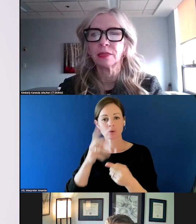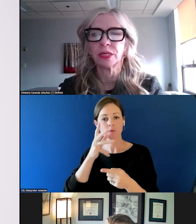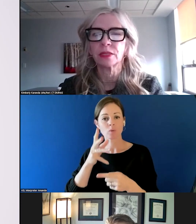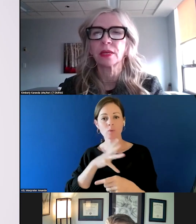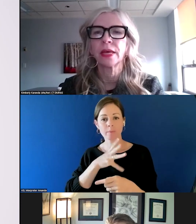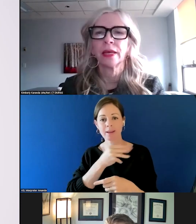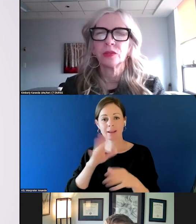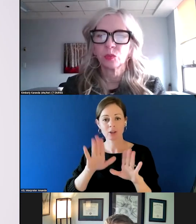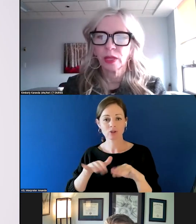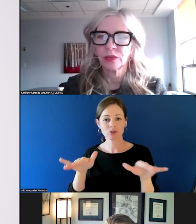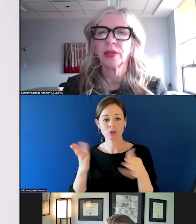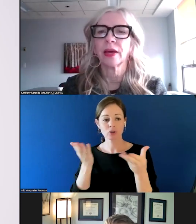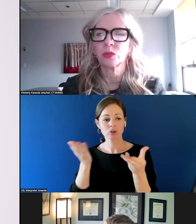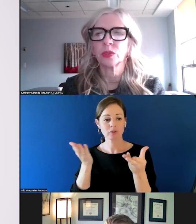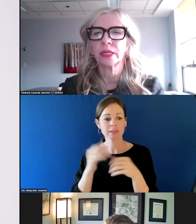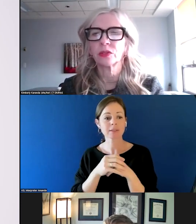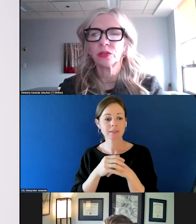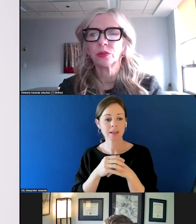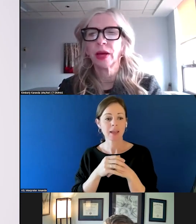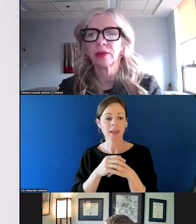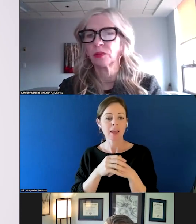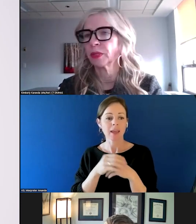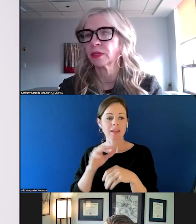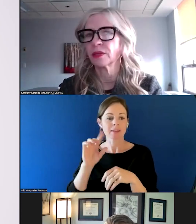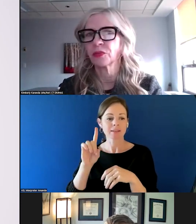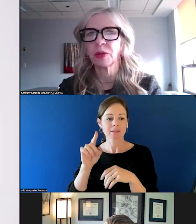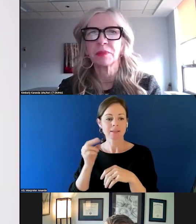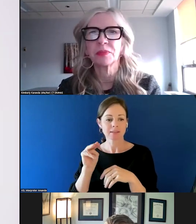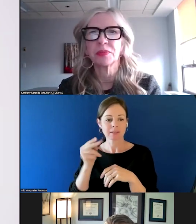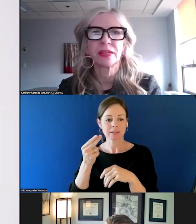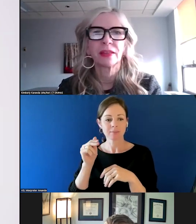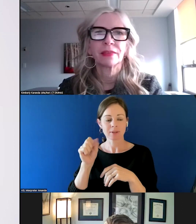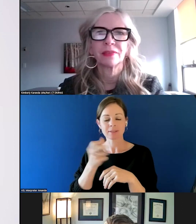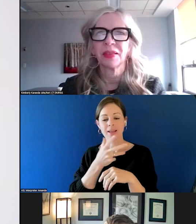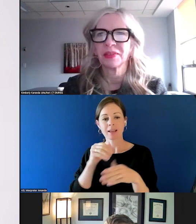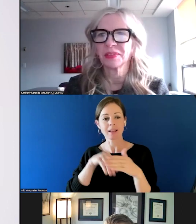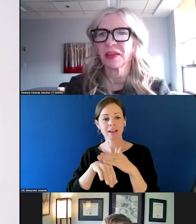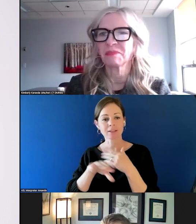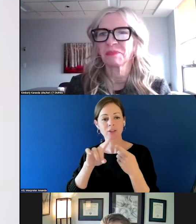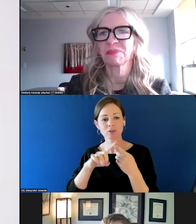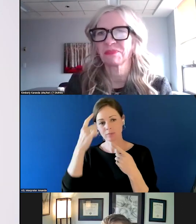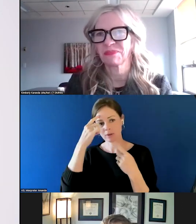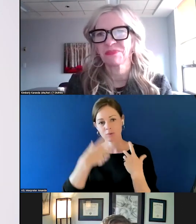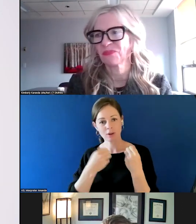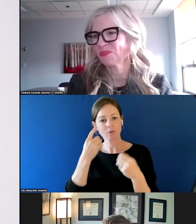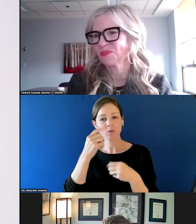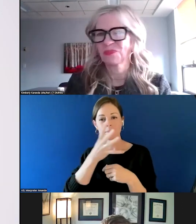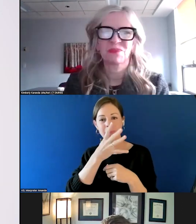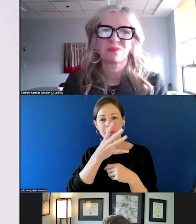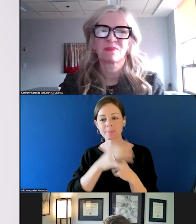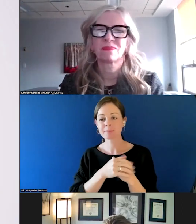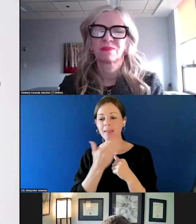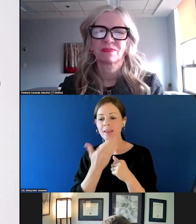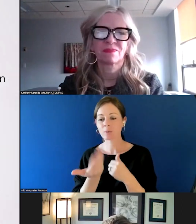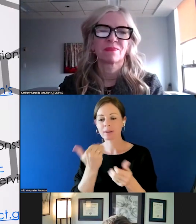at DEMIS, as well as the actual link to Access Mental Health for Moms. Thanks again.